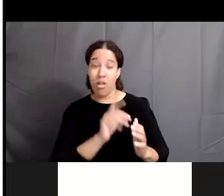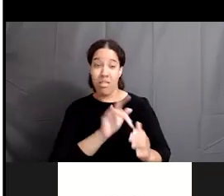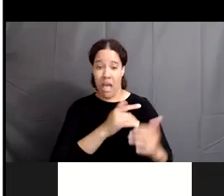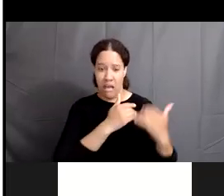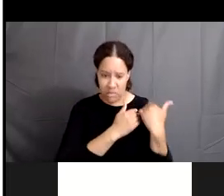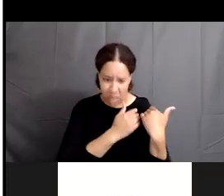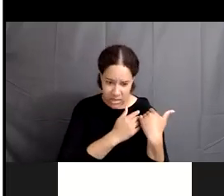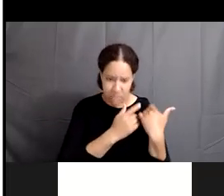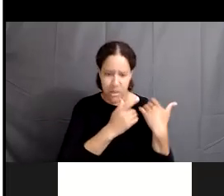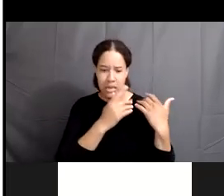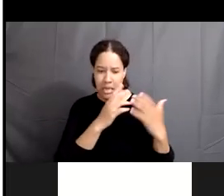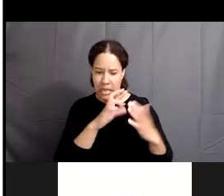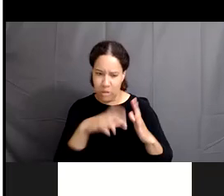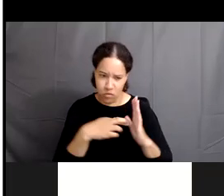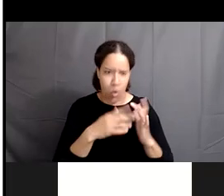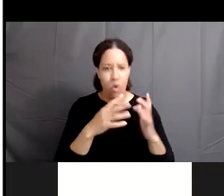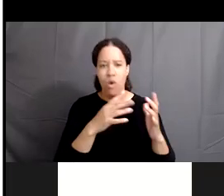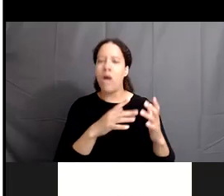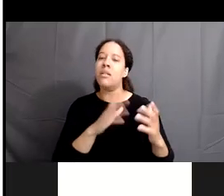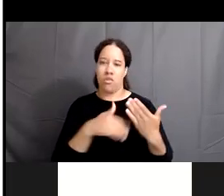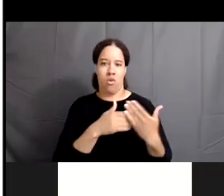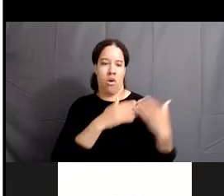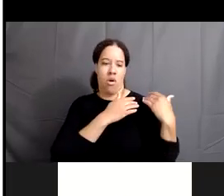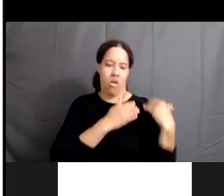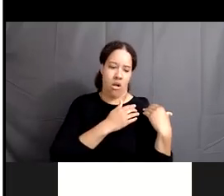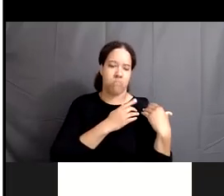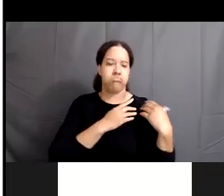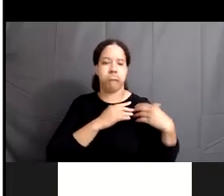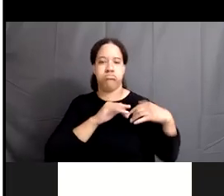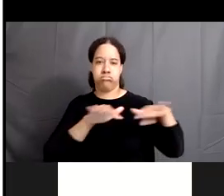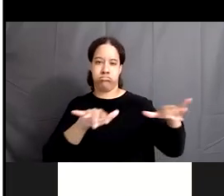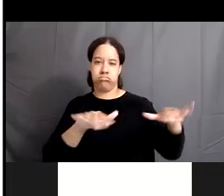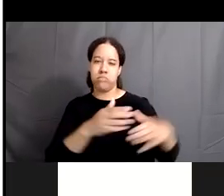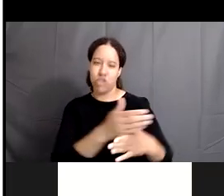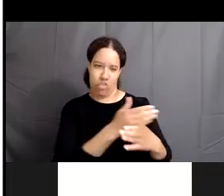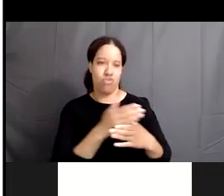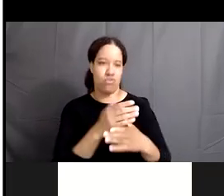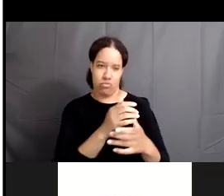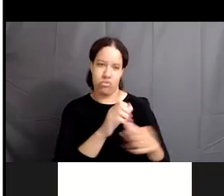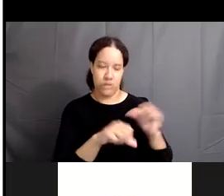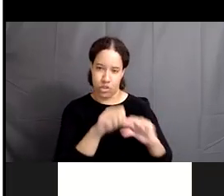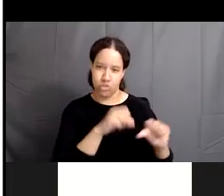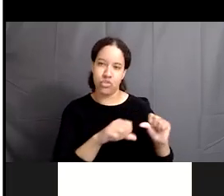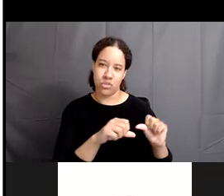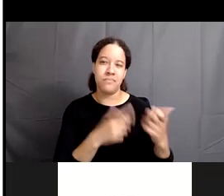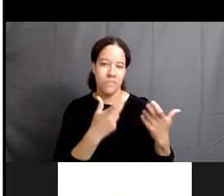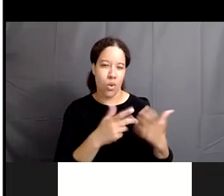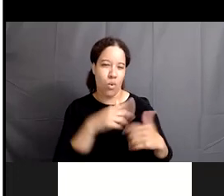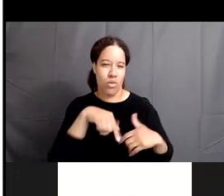are shared across the employee owners that have made their investment into the business with both